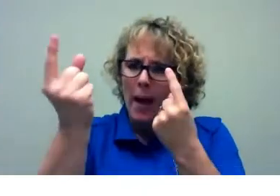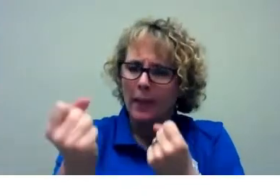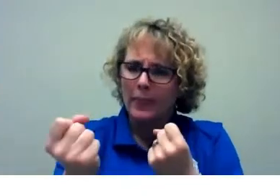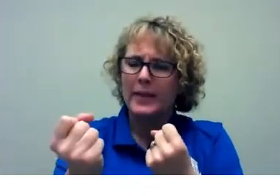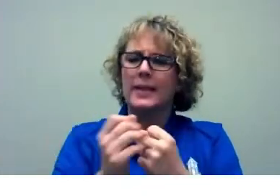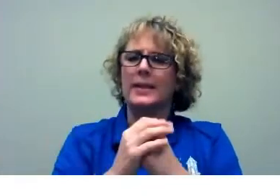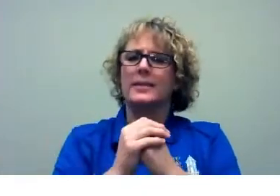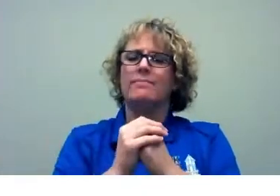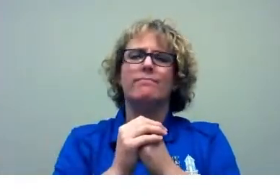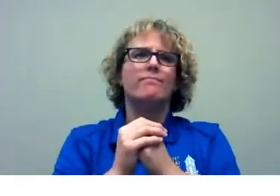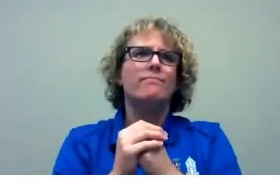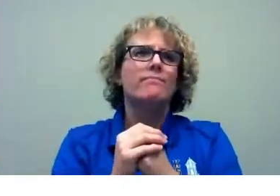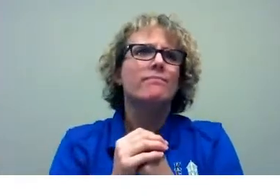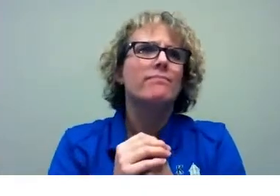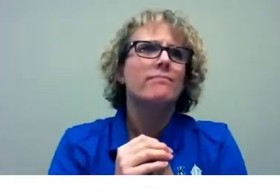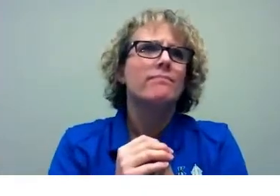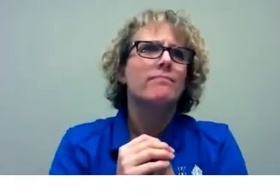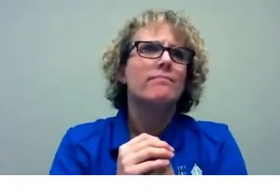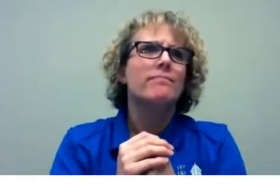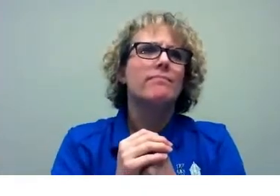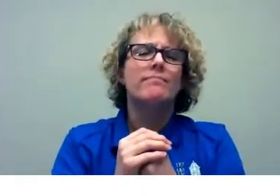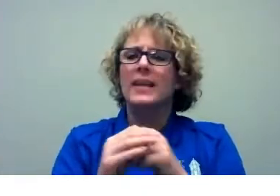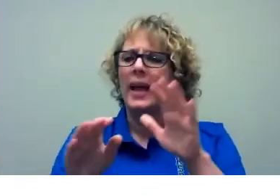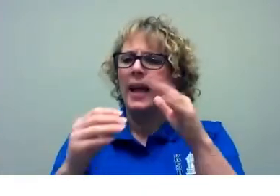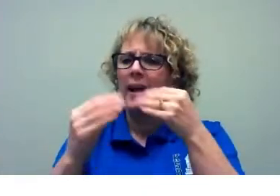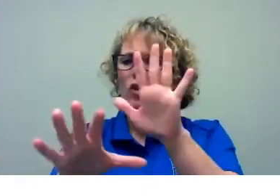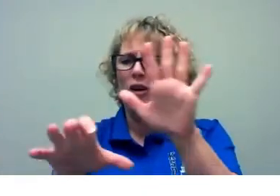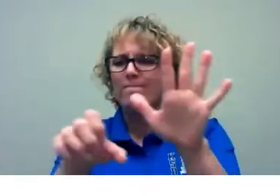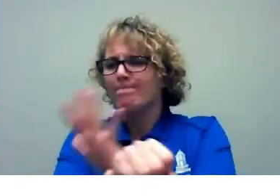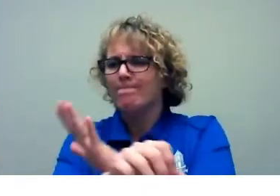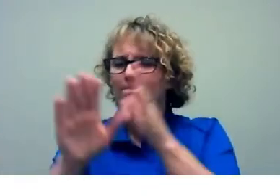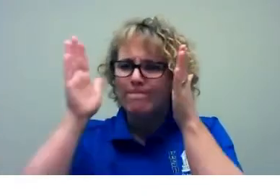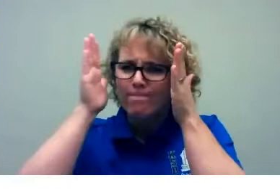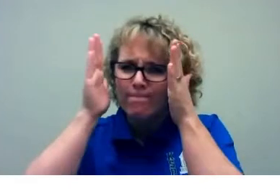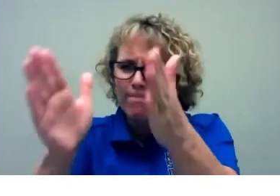an open mind and be empathetic.